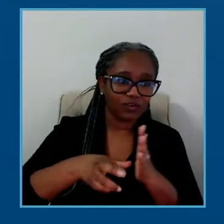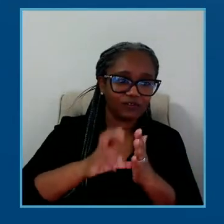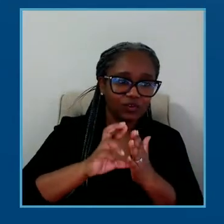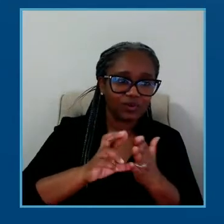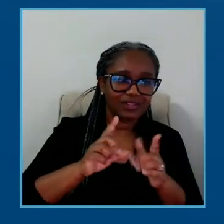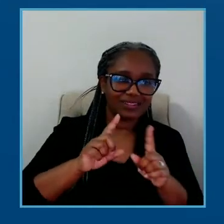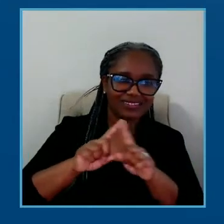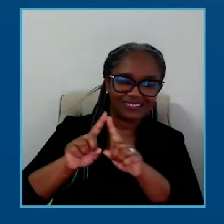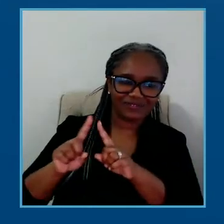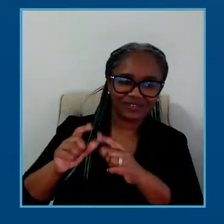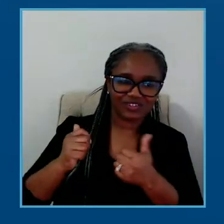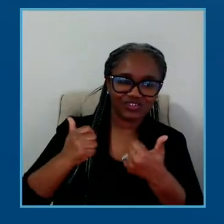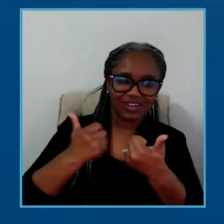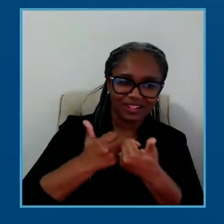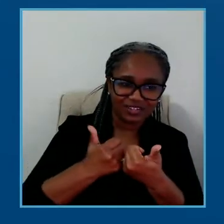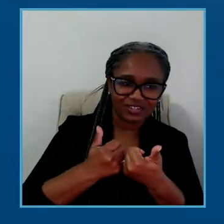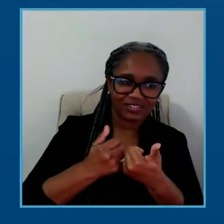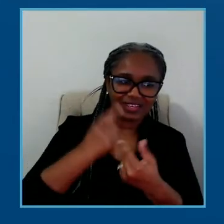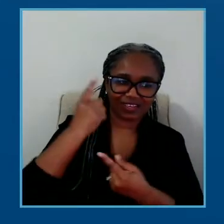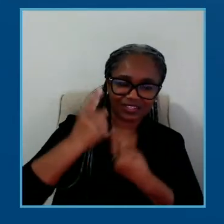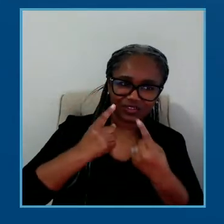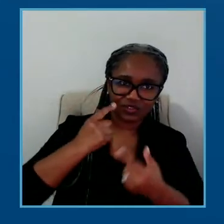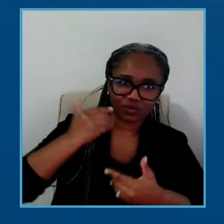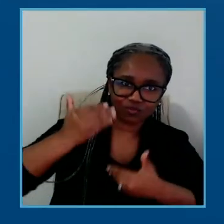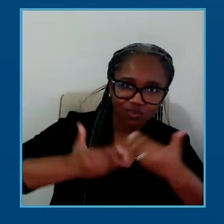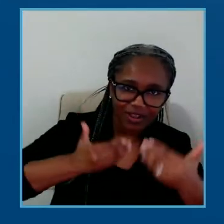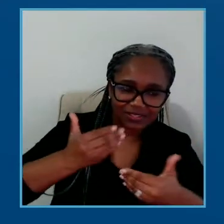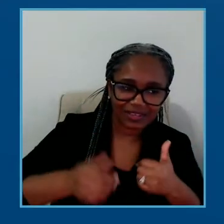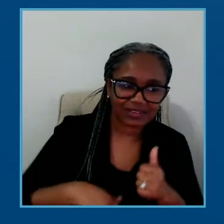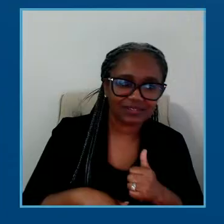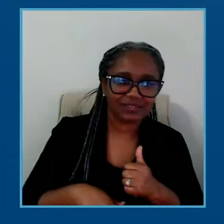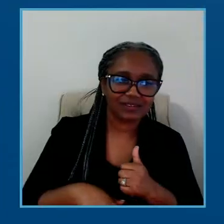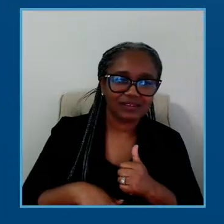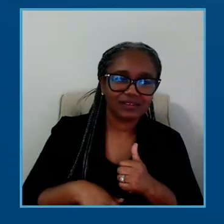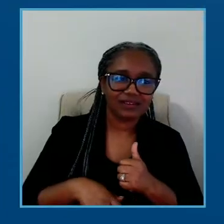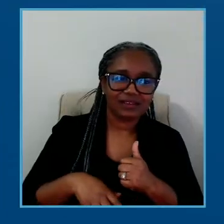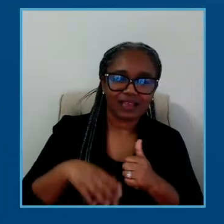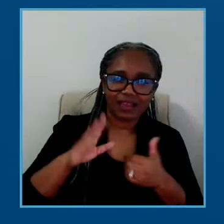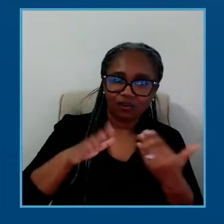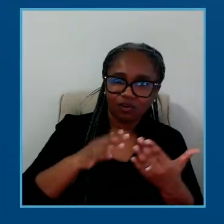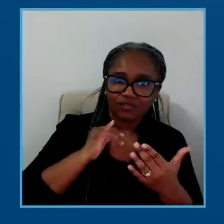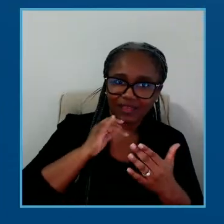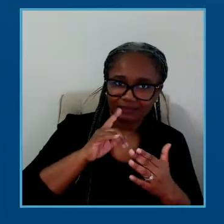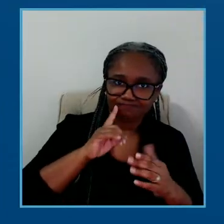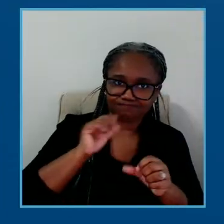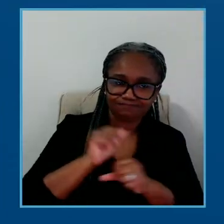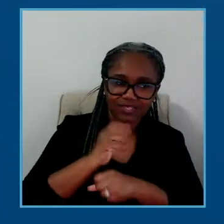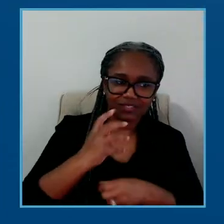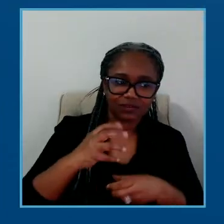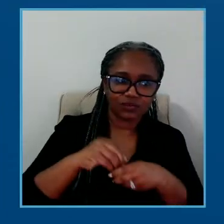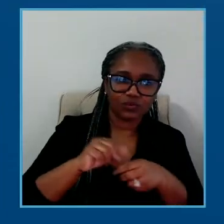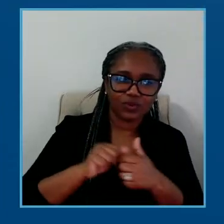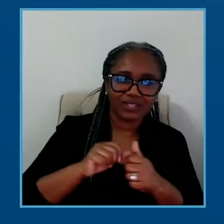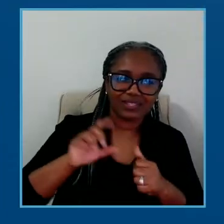what's unique about the Democratic Party. As Democrats, we believe in transparency, and